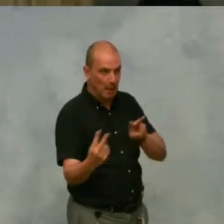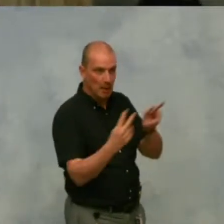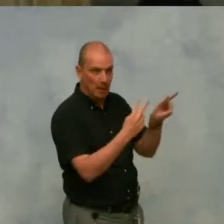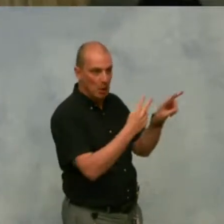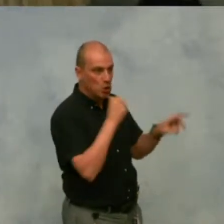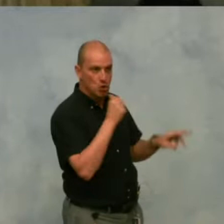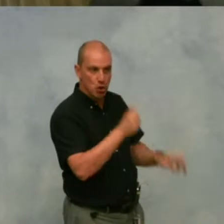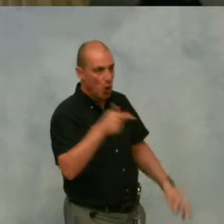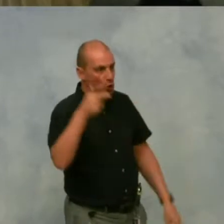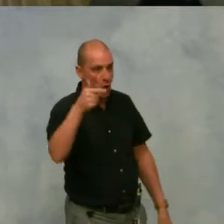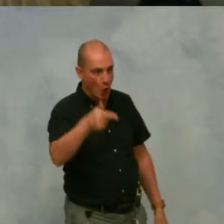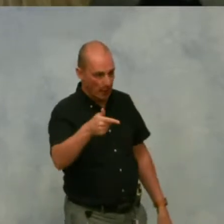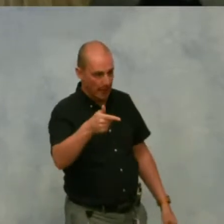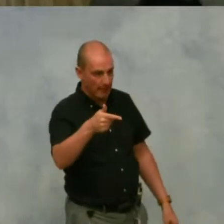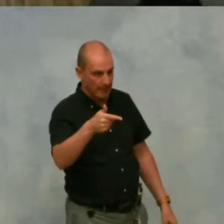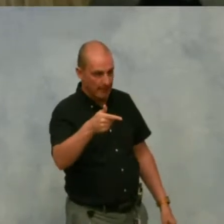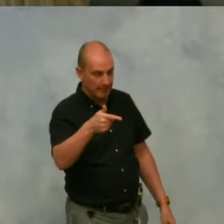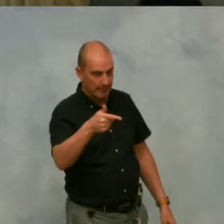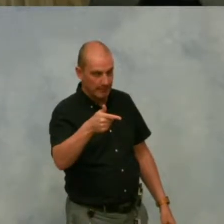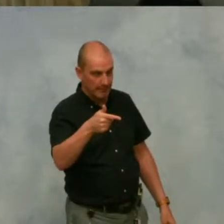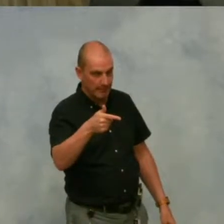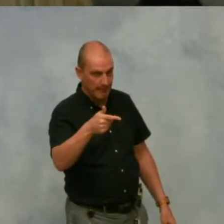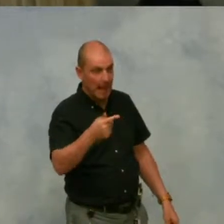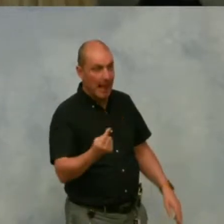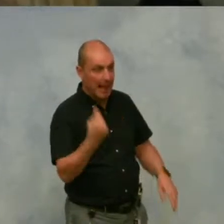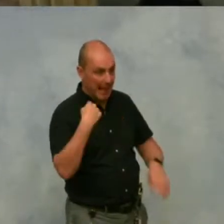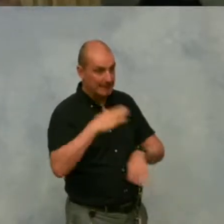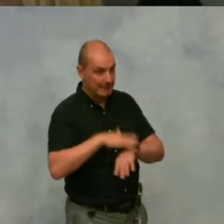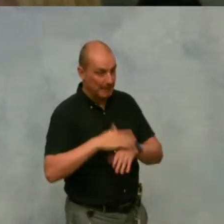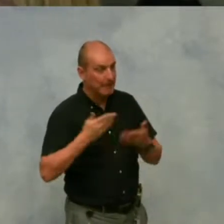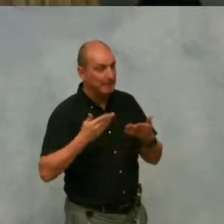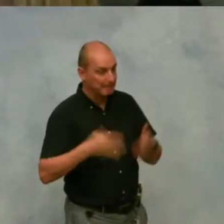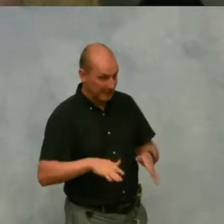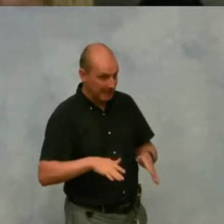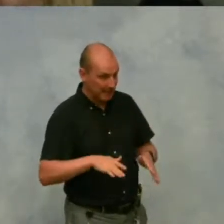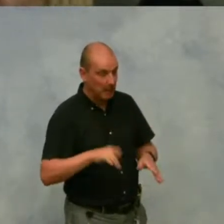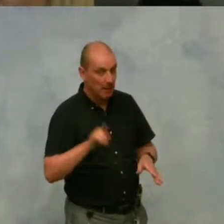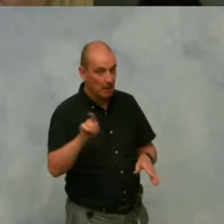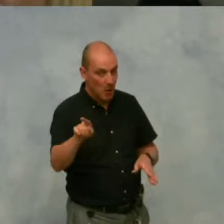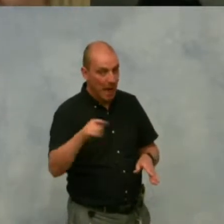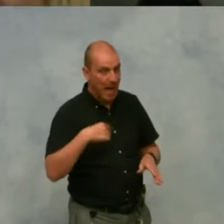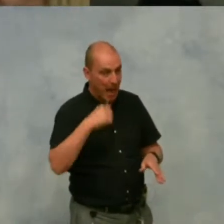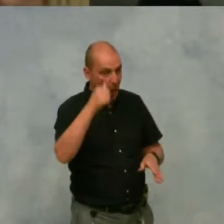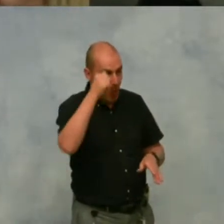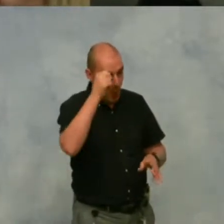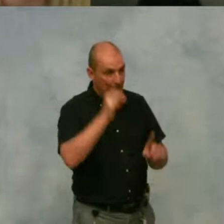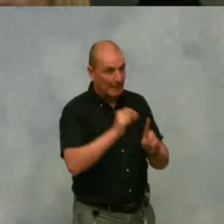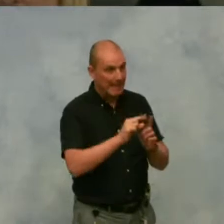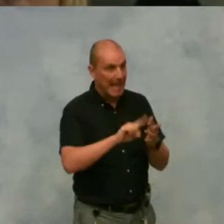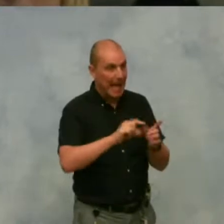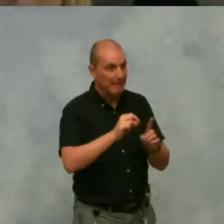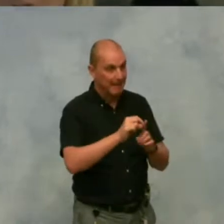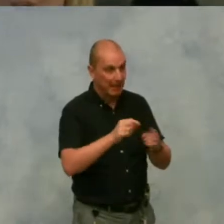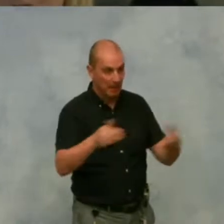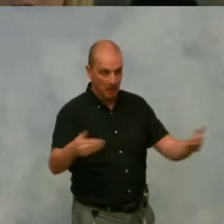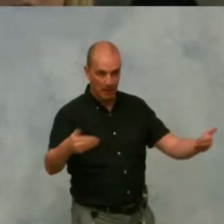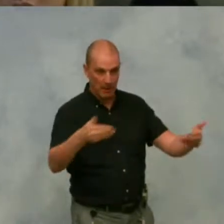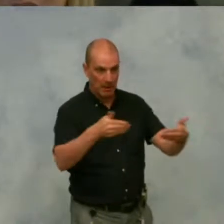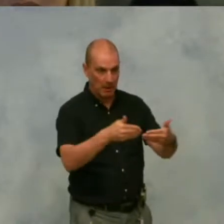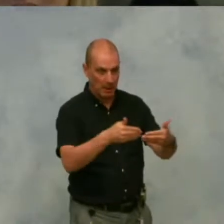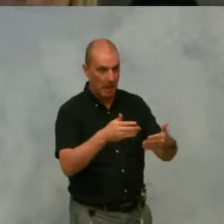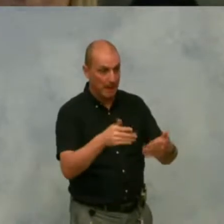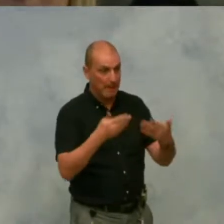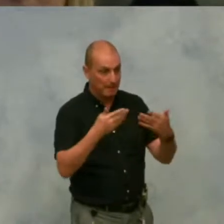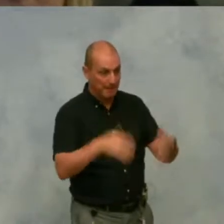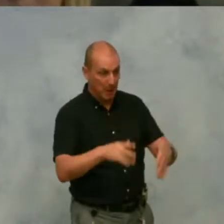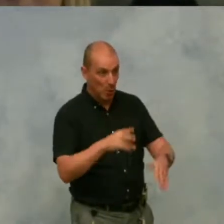on him at all for some reason. And I know that there's always picture-in-picture, so we've always got the interpreter there. But what was happening was